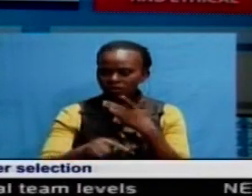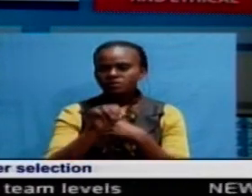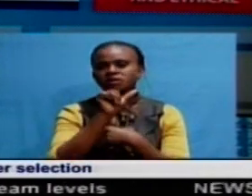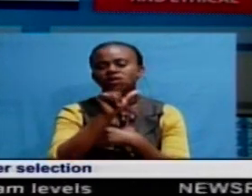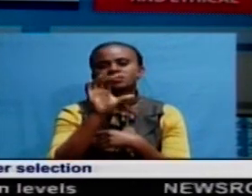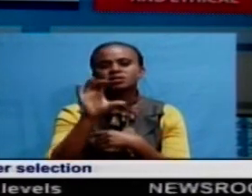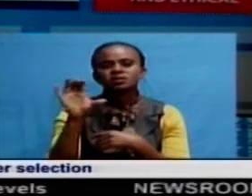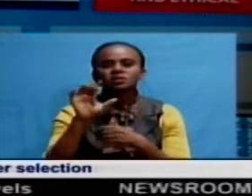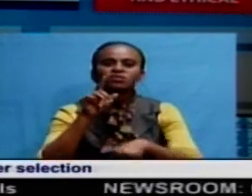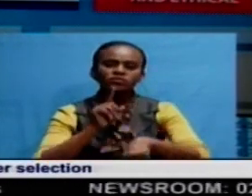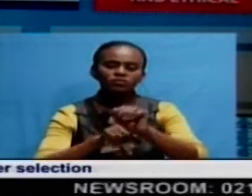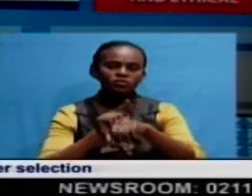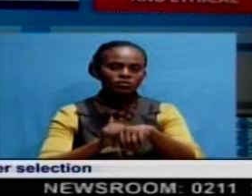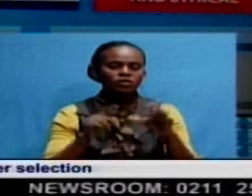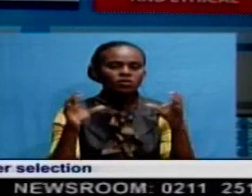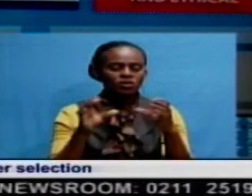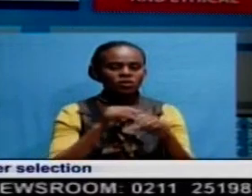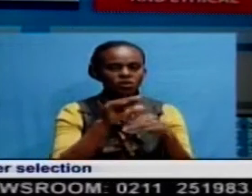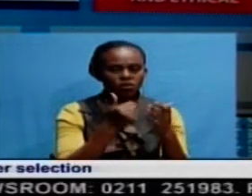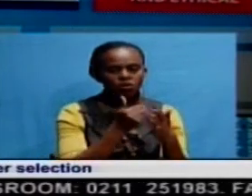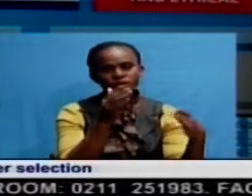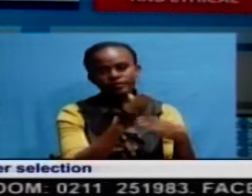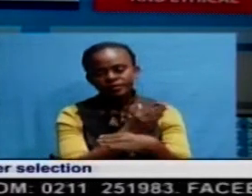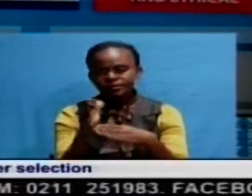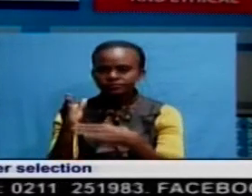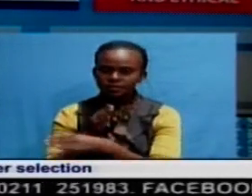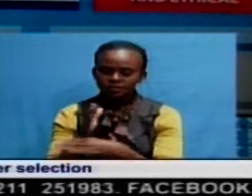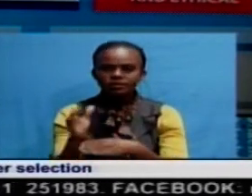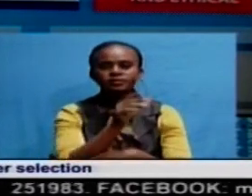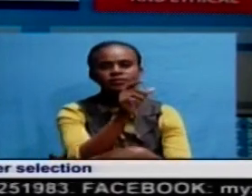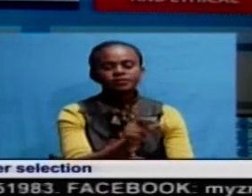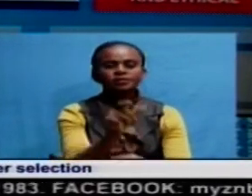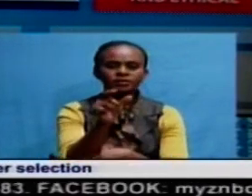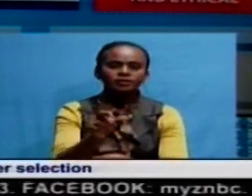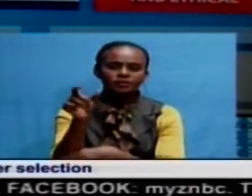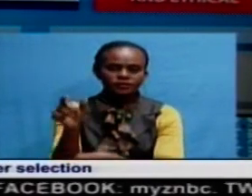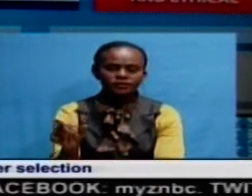Football Club, all as business entities.